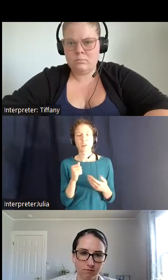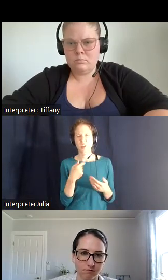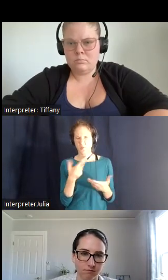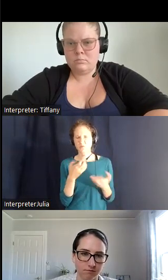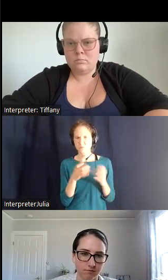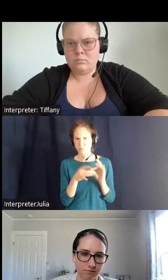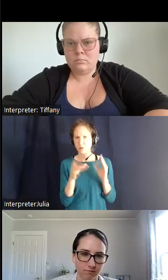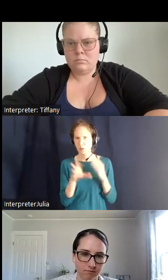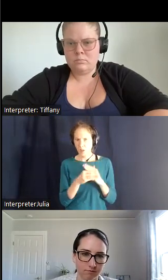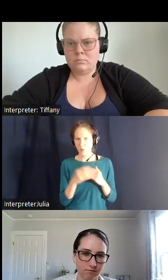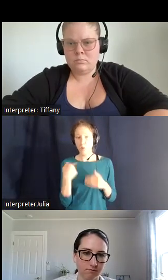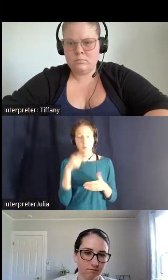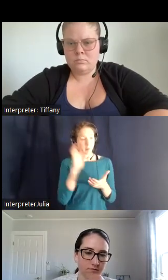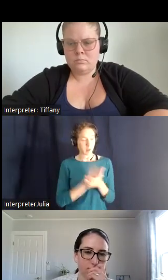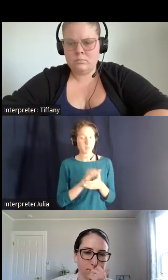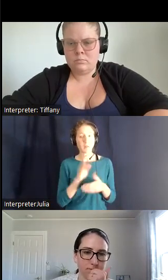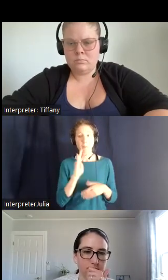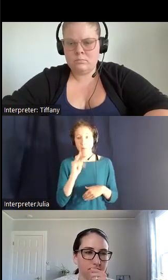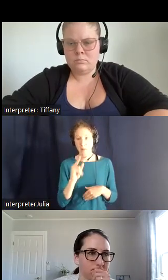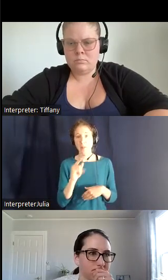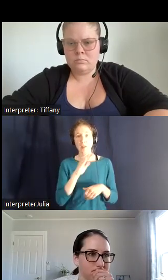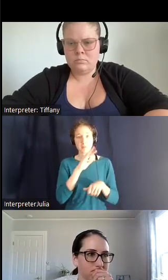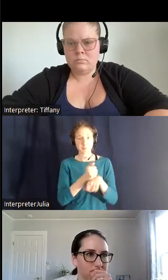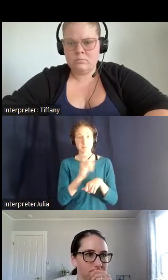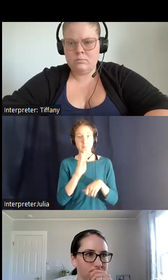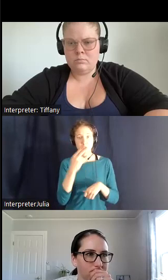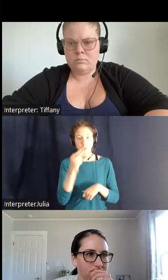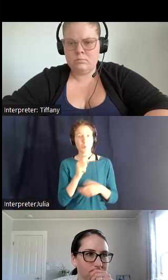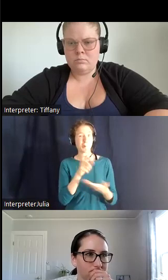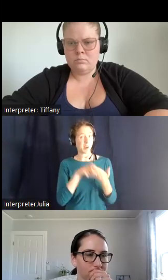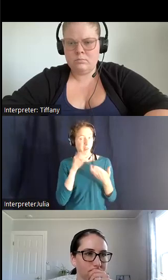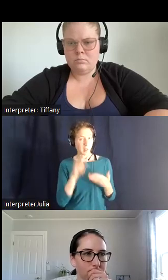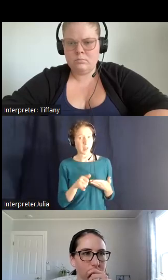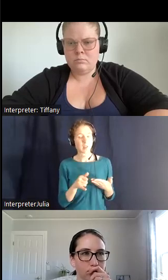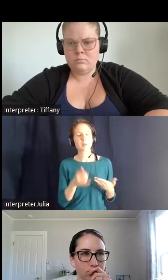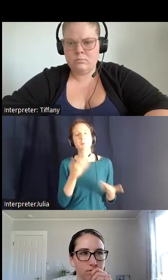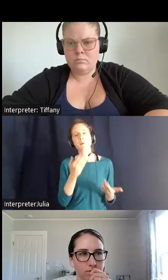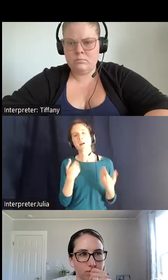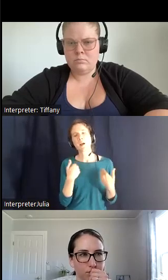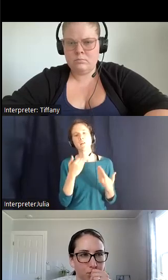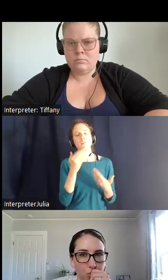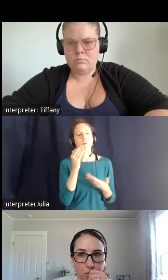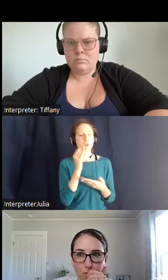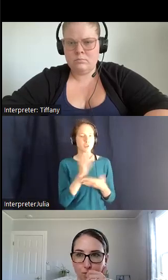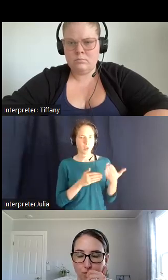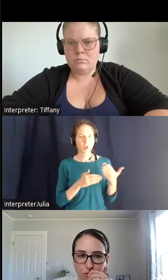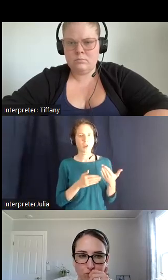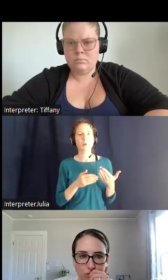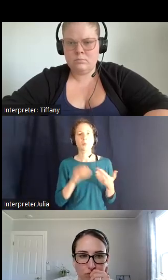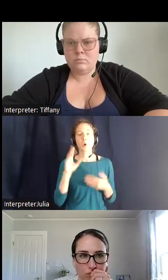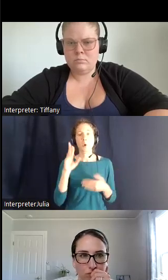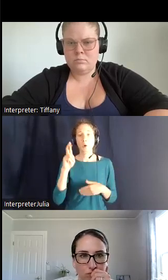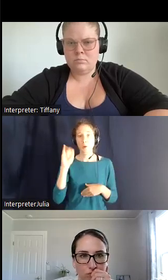the bill that created the BHA requires us to do so, then maybe there's some functions that the Rays are currently doing that we should